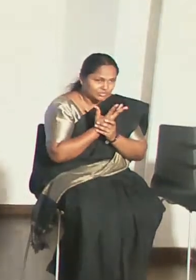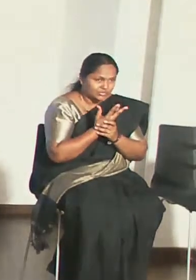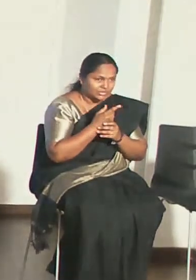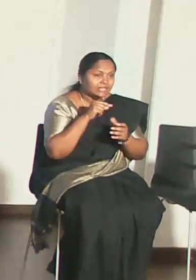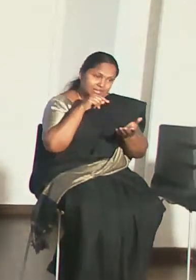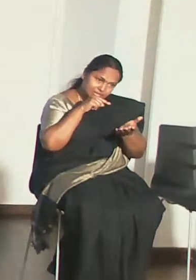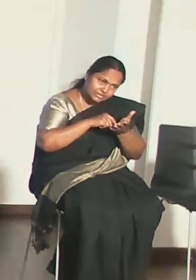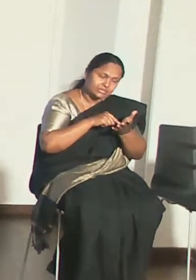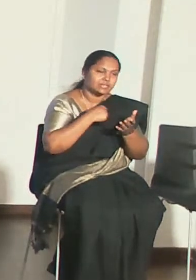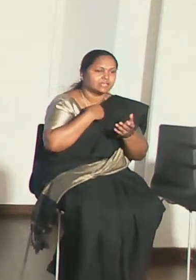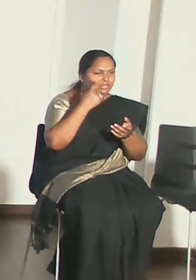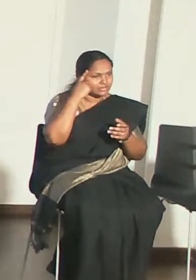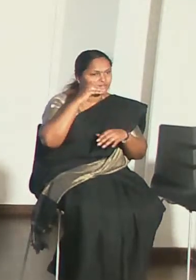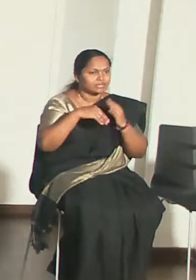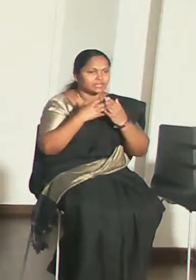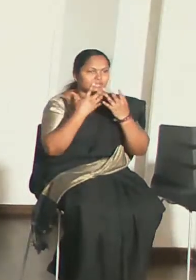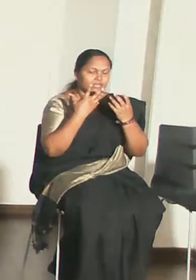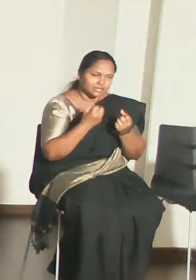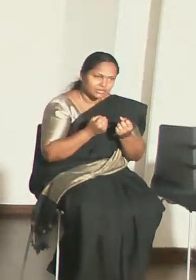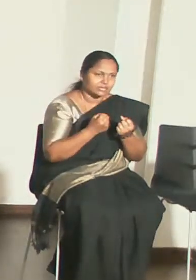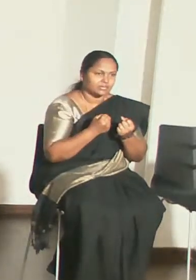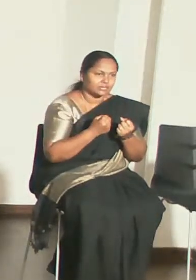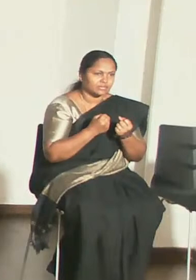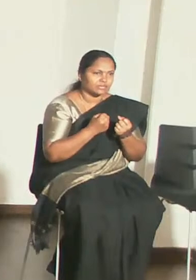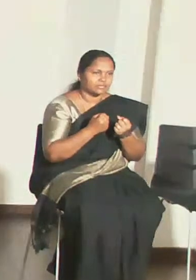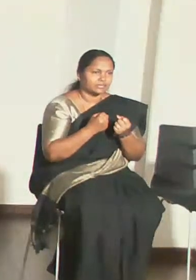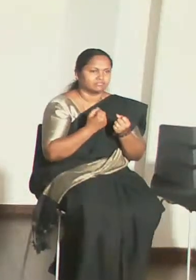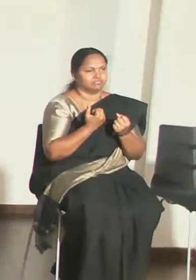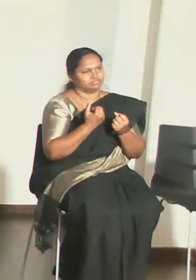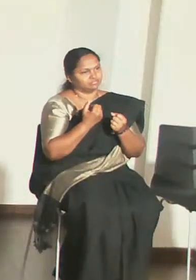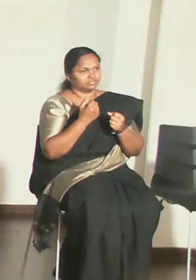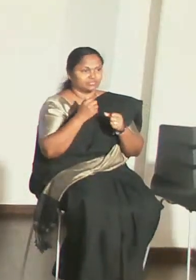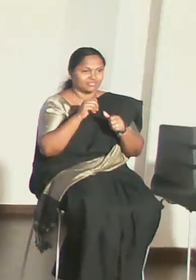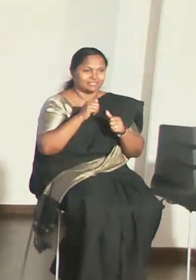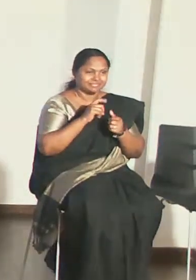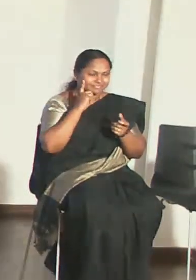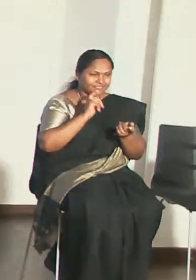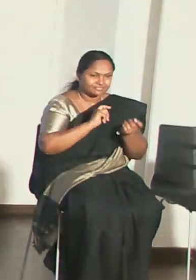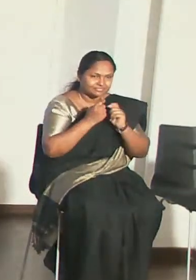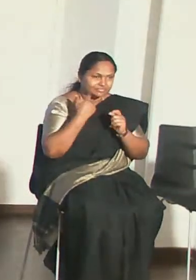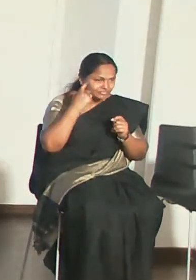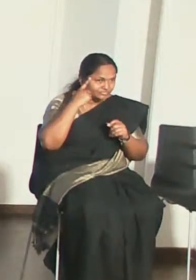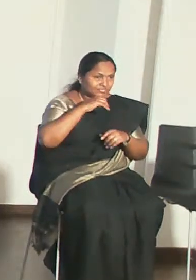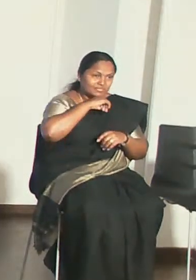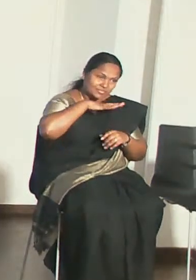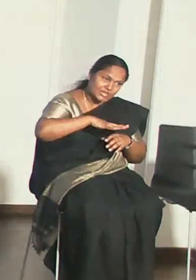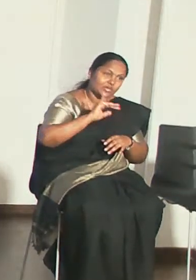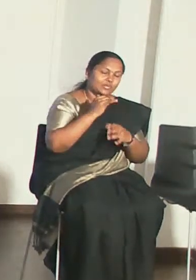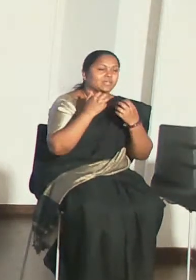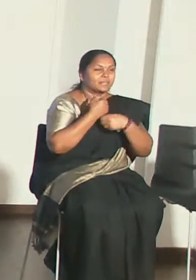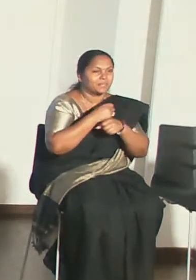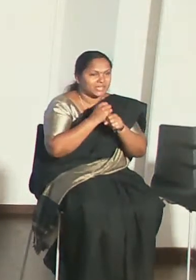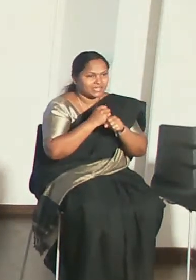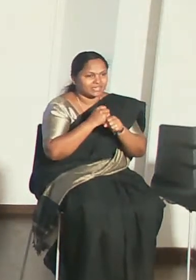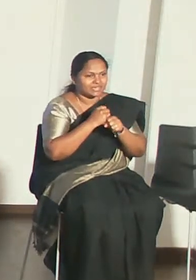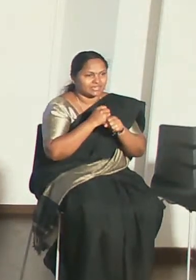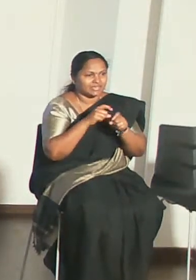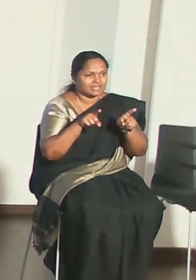that's why I think there's also that sort of a uncharted territory where we are also making the kind